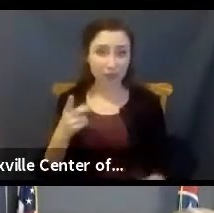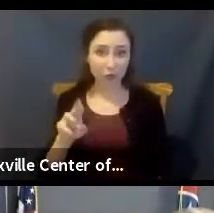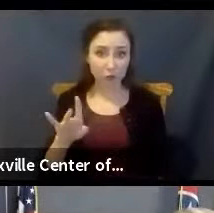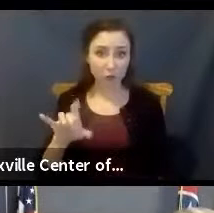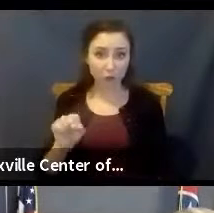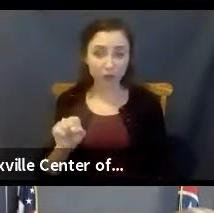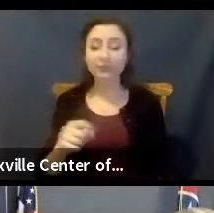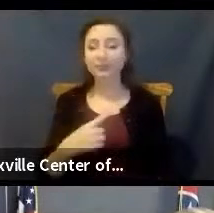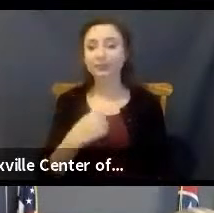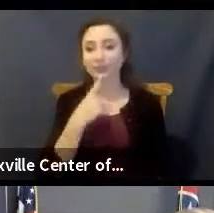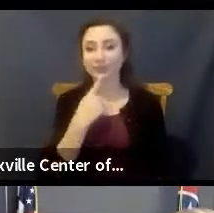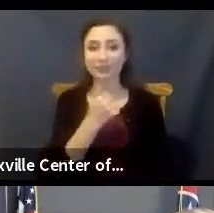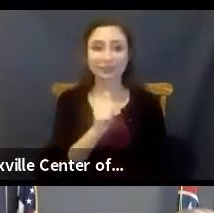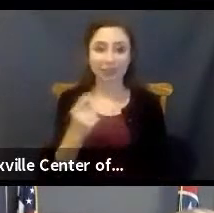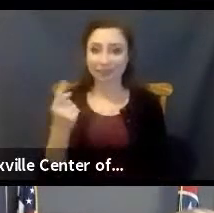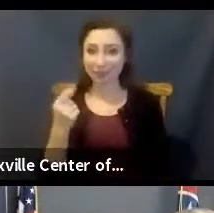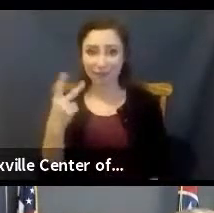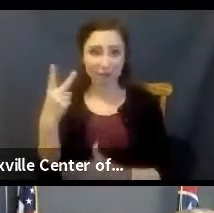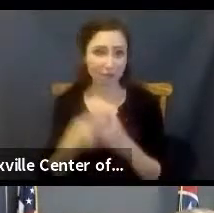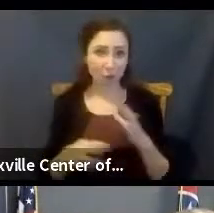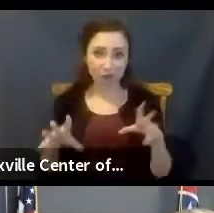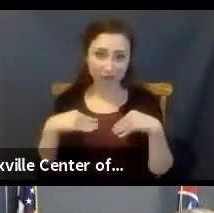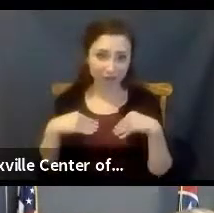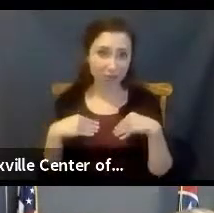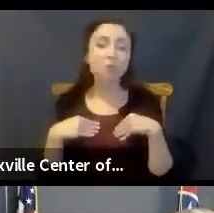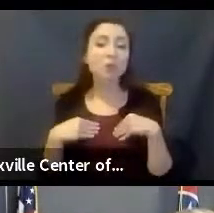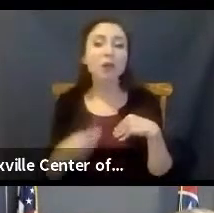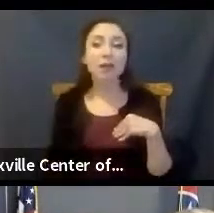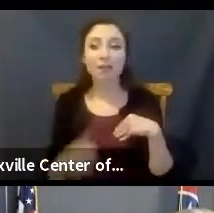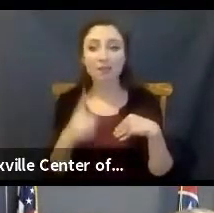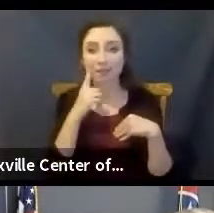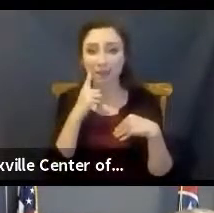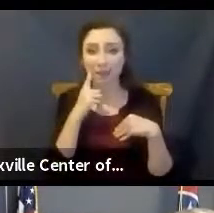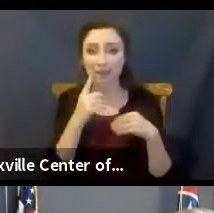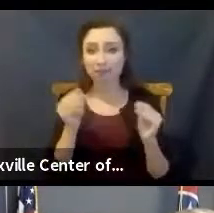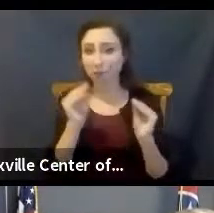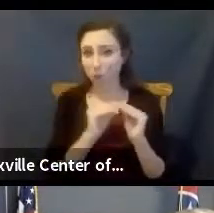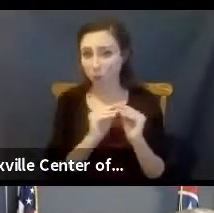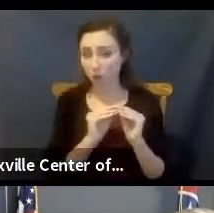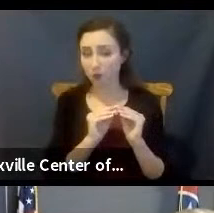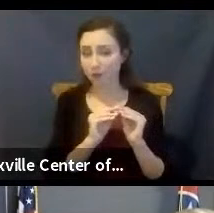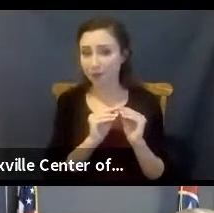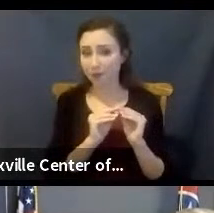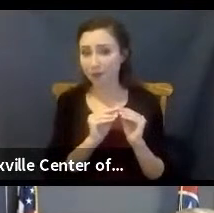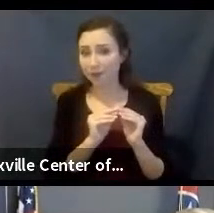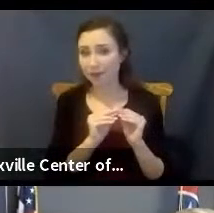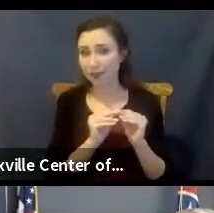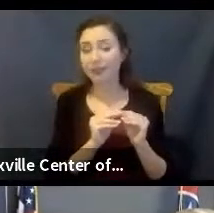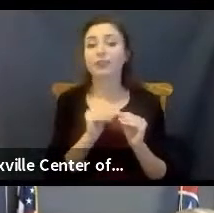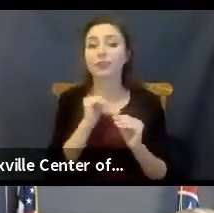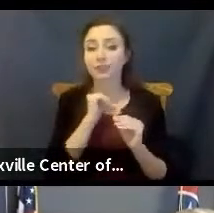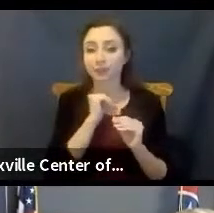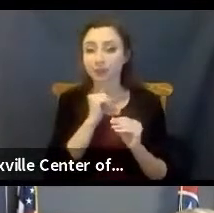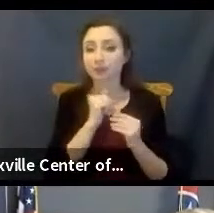said 10 or 11. I think more it's what, you know, we're in